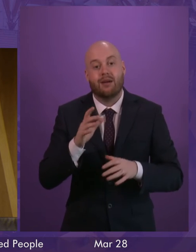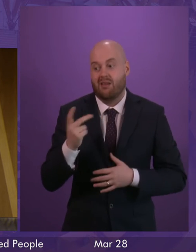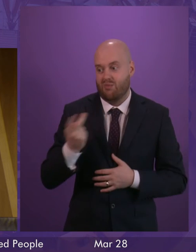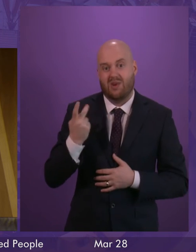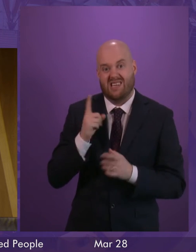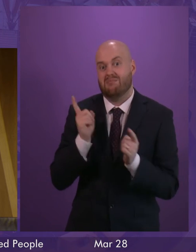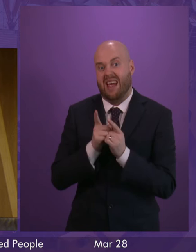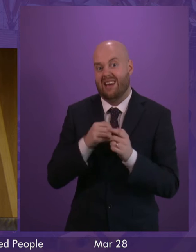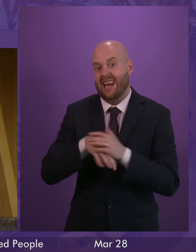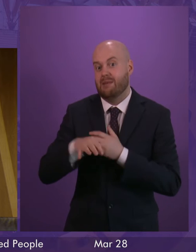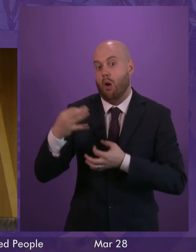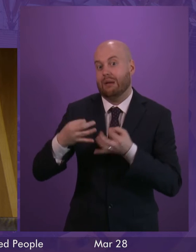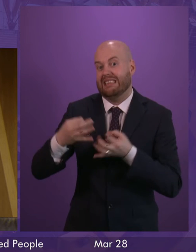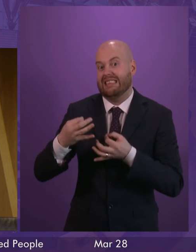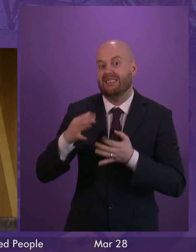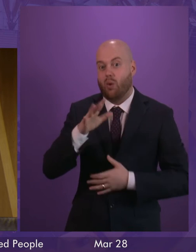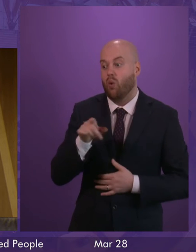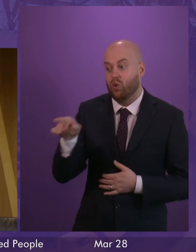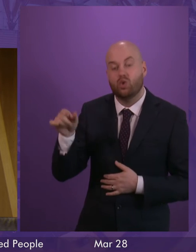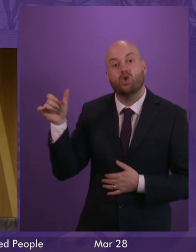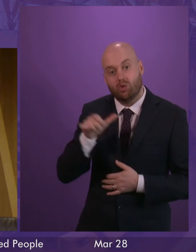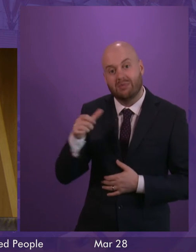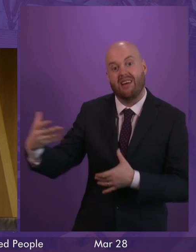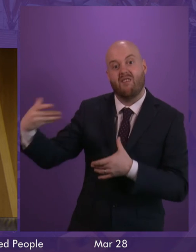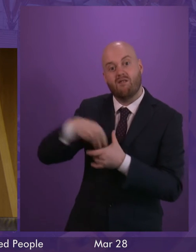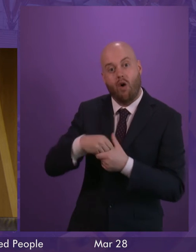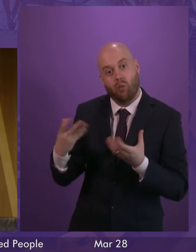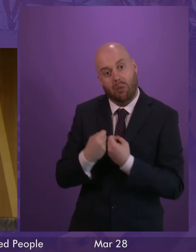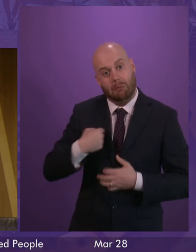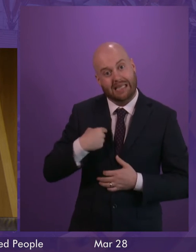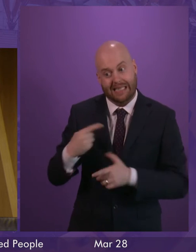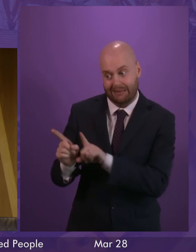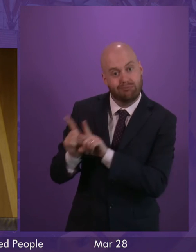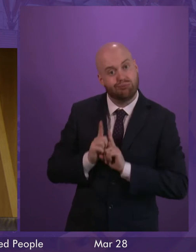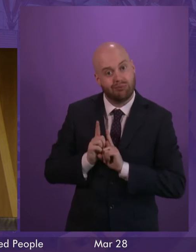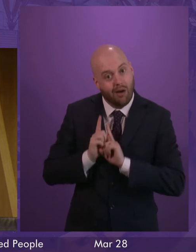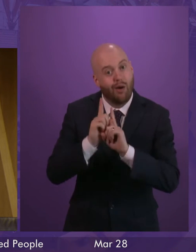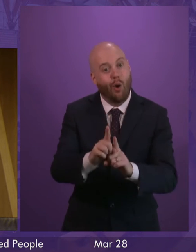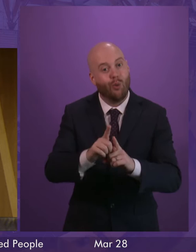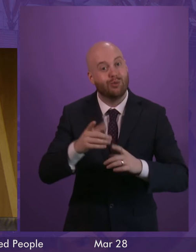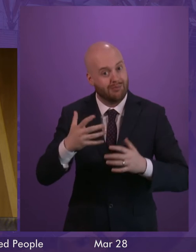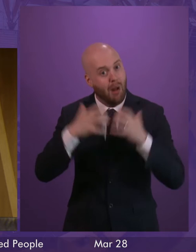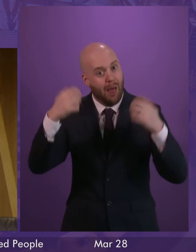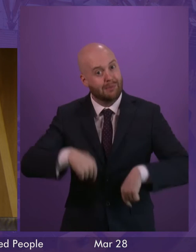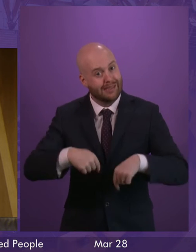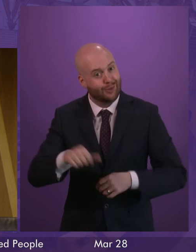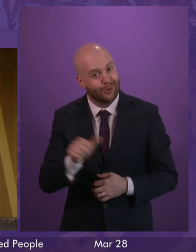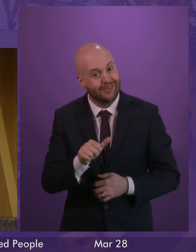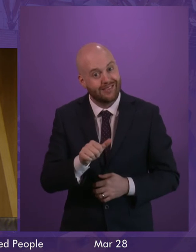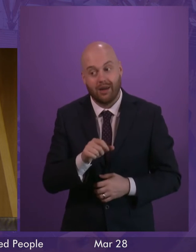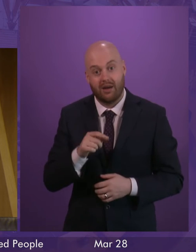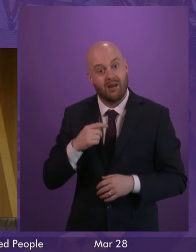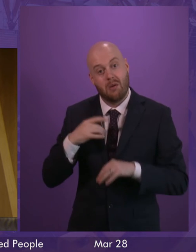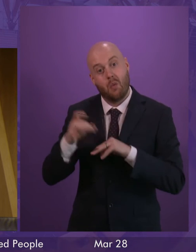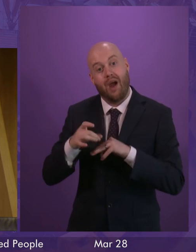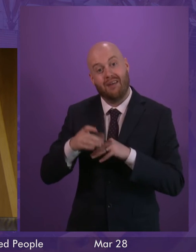politics, so therefore you should be involved with me in Parliament. Now, Stacey has now been working here for seven years. So